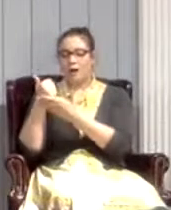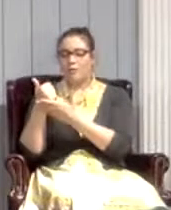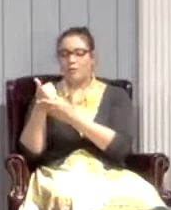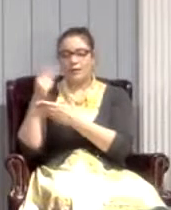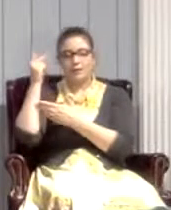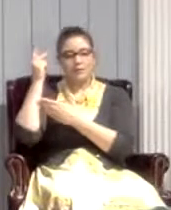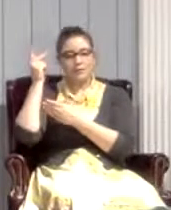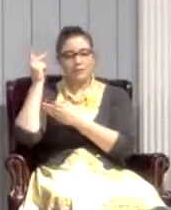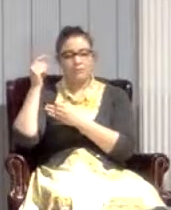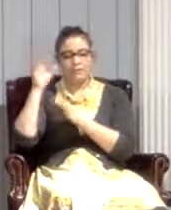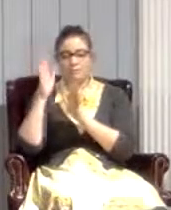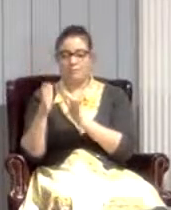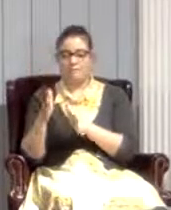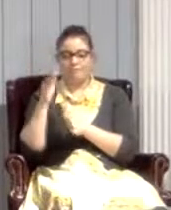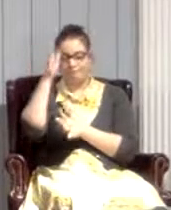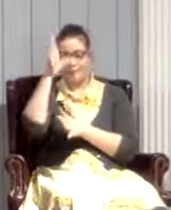someone,